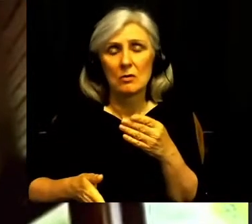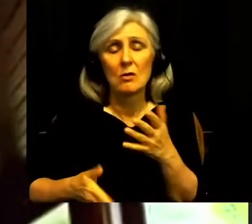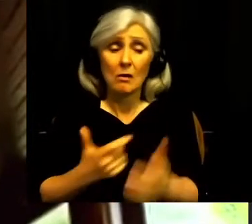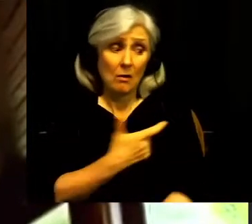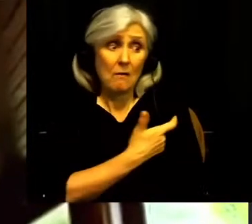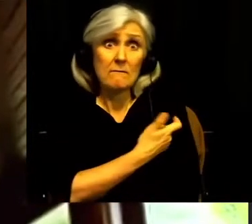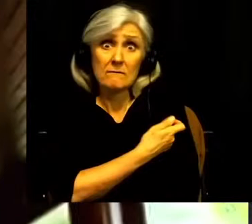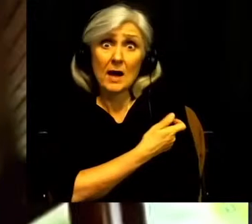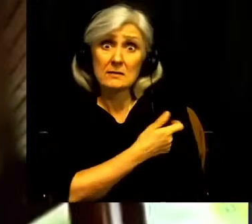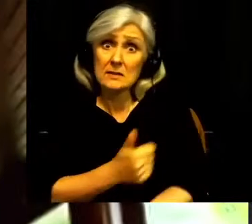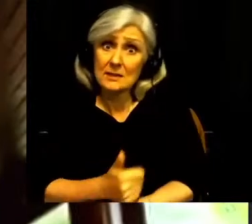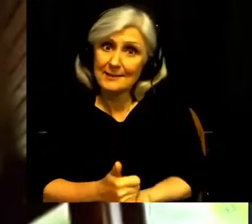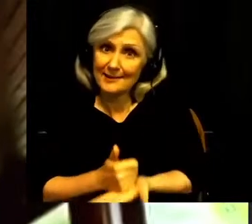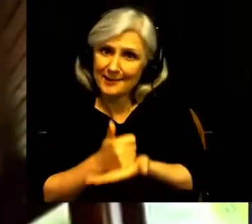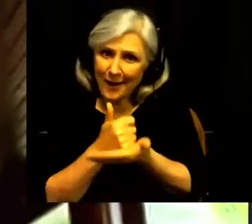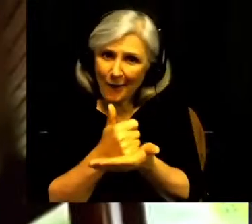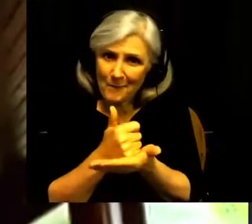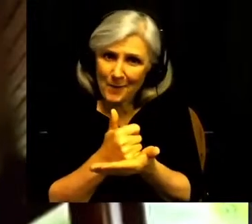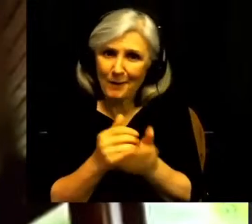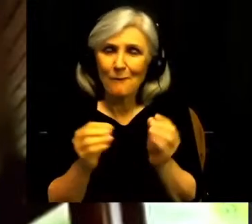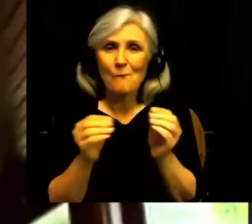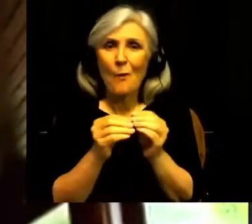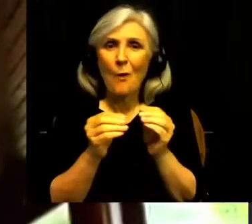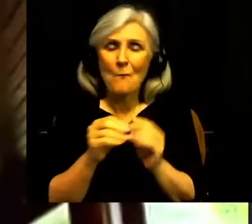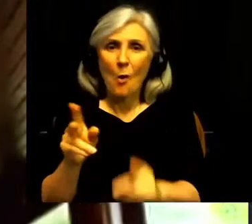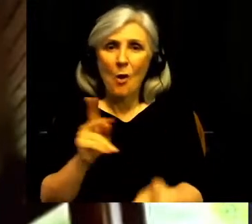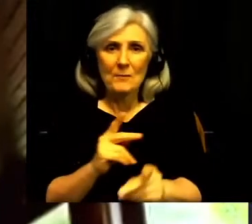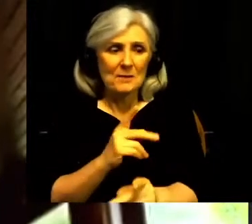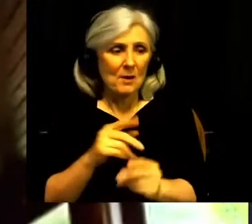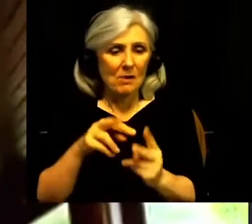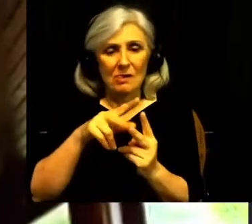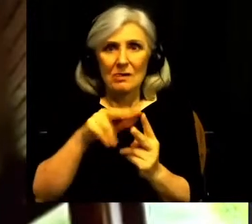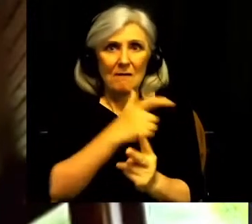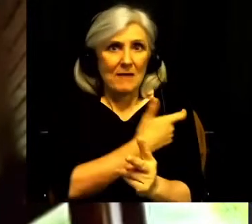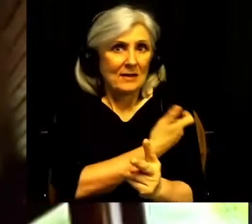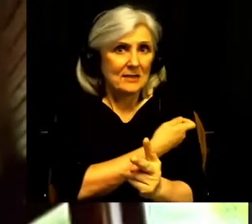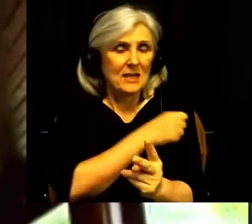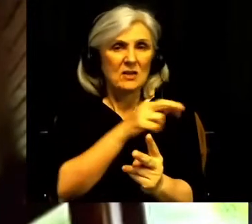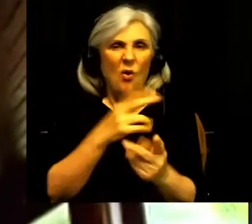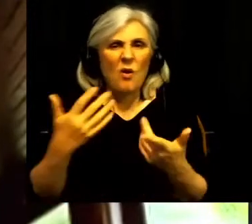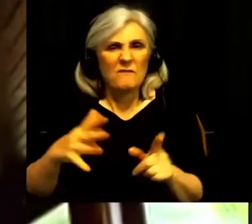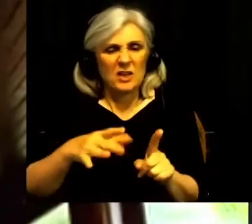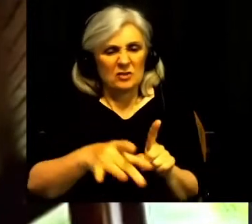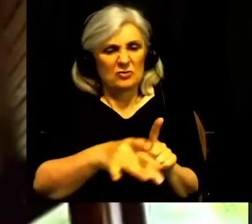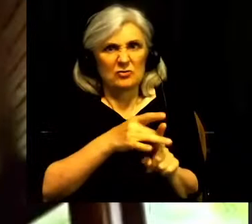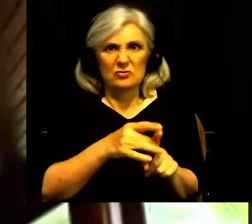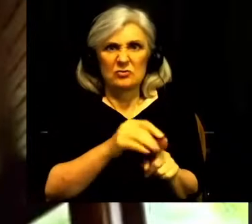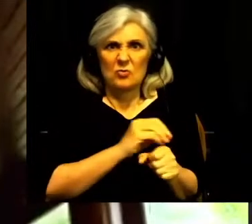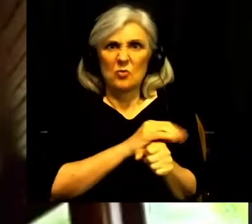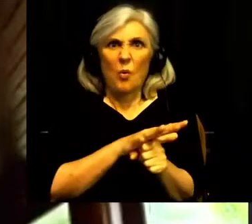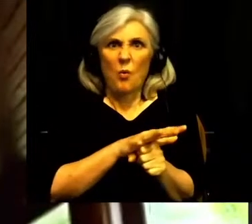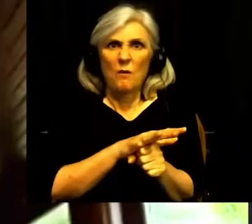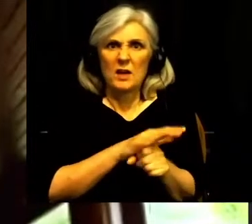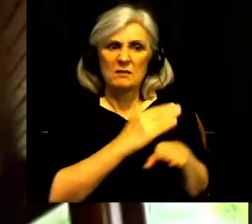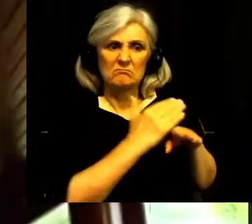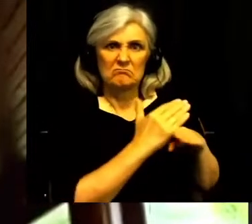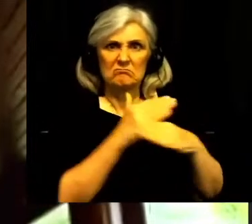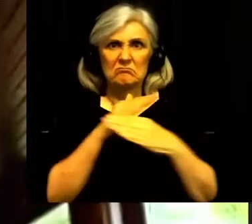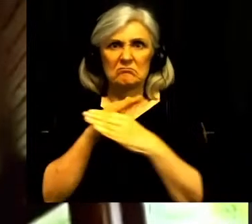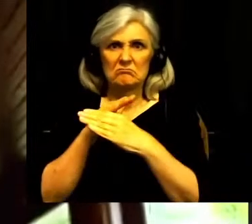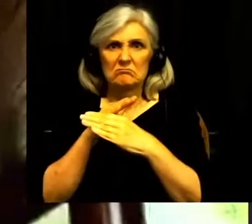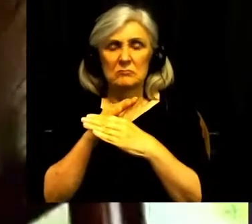and natural infection, that are higher than we've ever had. So we should, as Tracy said at the beginning, be proud of our response in many